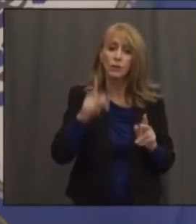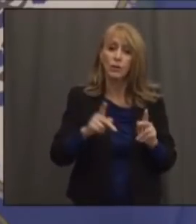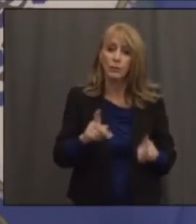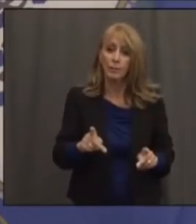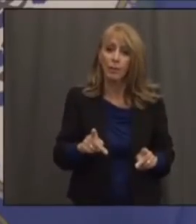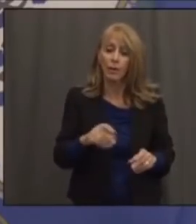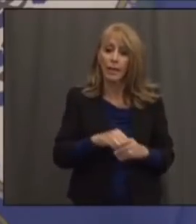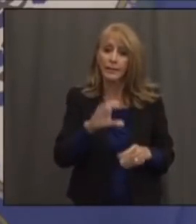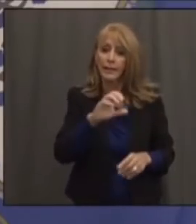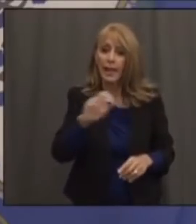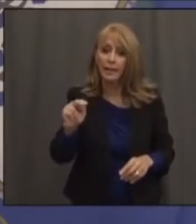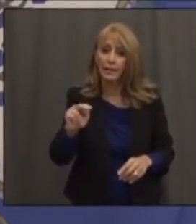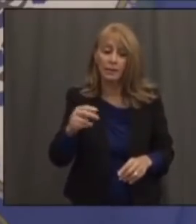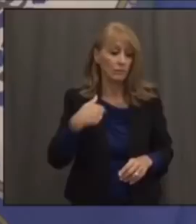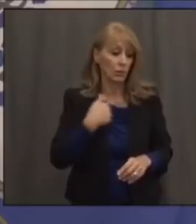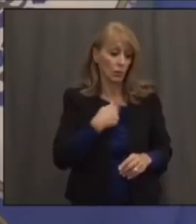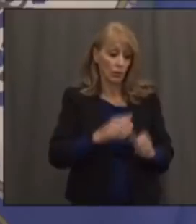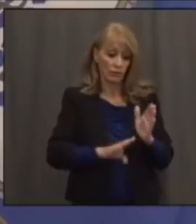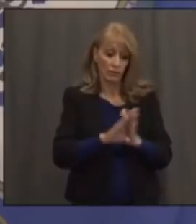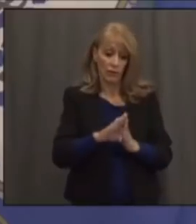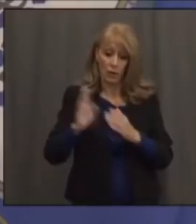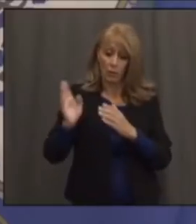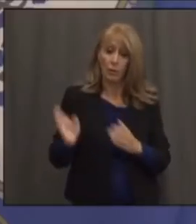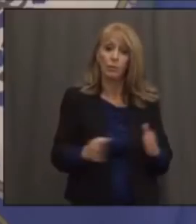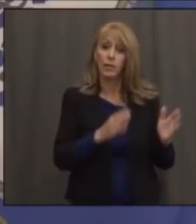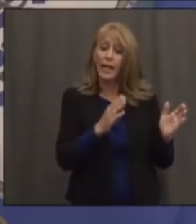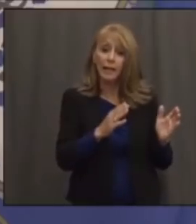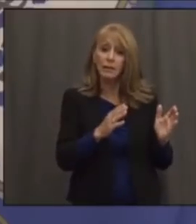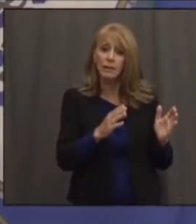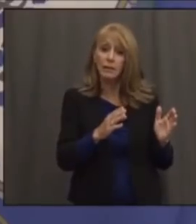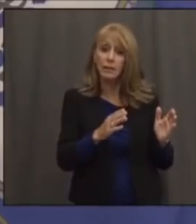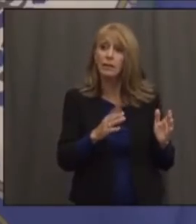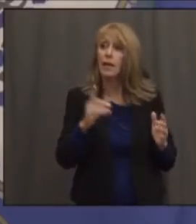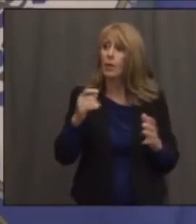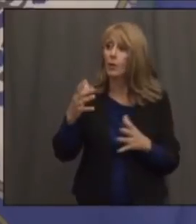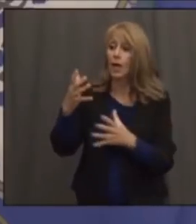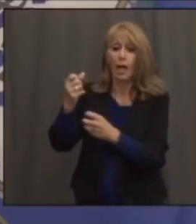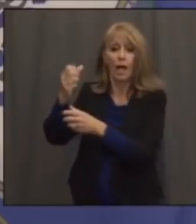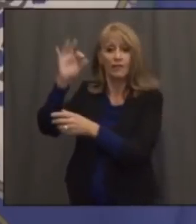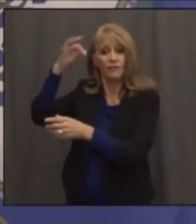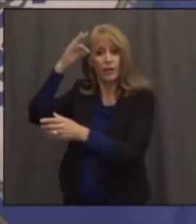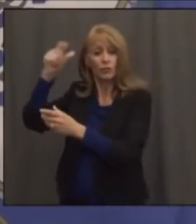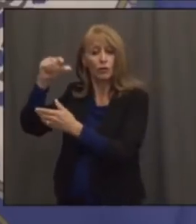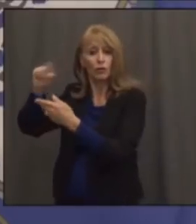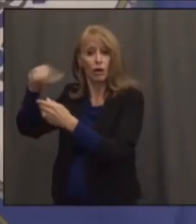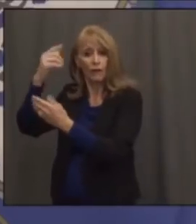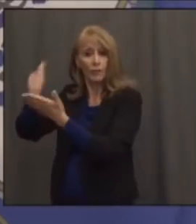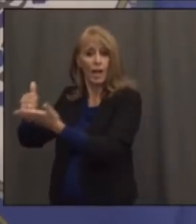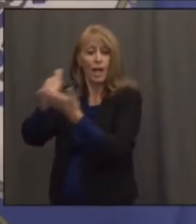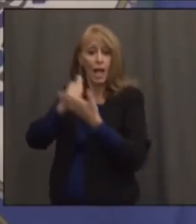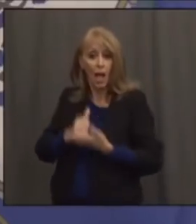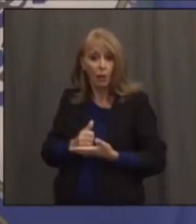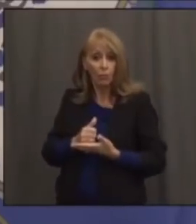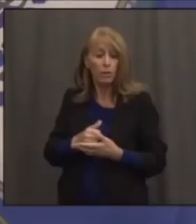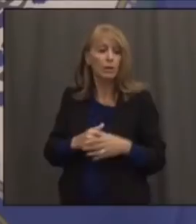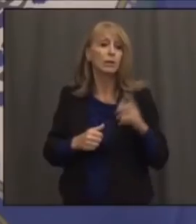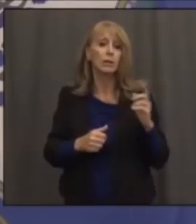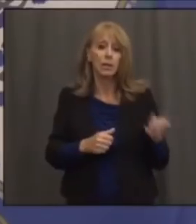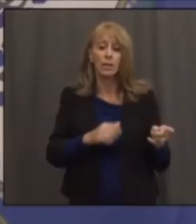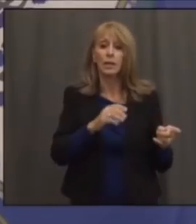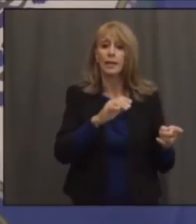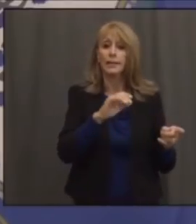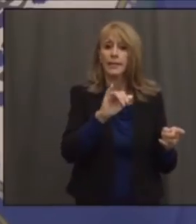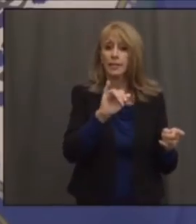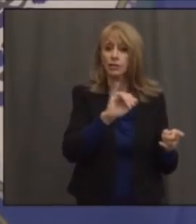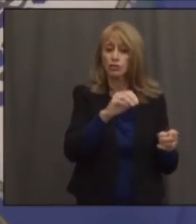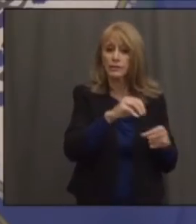Connecticut? And we've come up with a plan leveraging off of the help we're getting from the federal government, great expansion of the exchange.